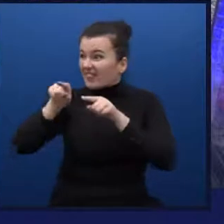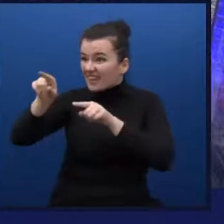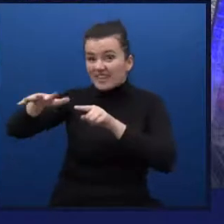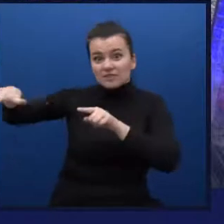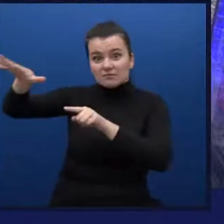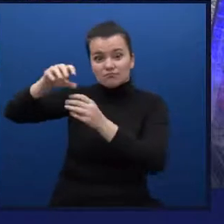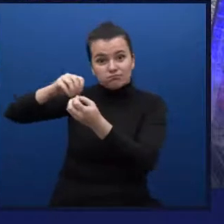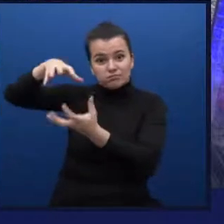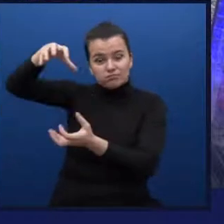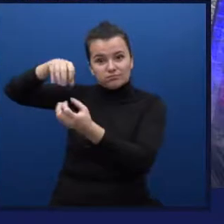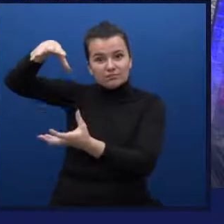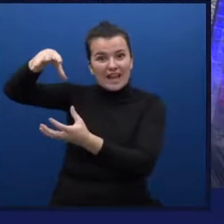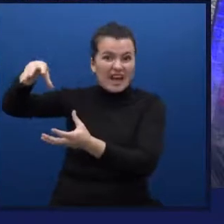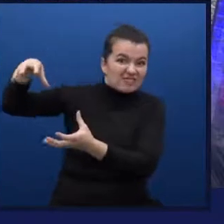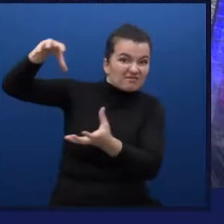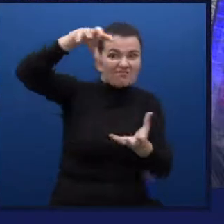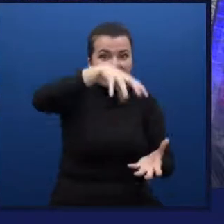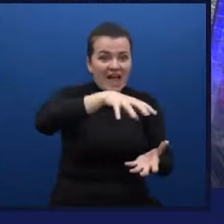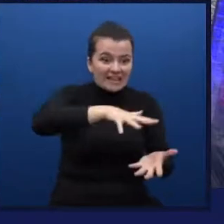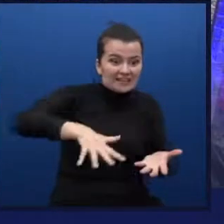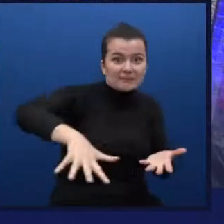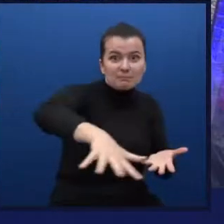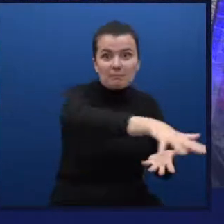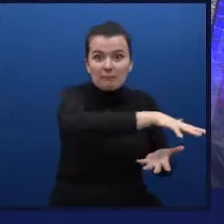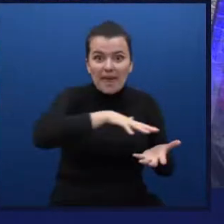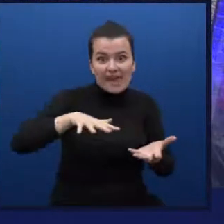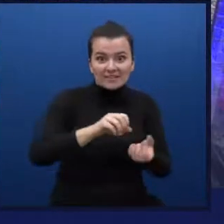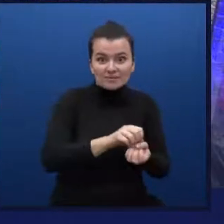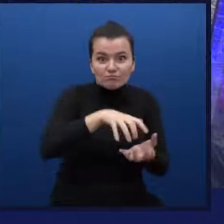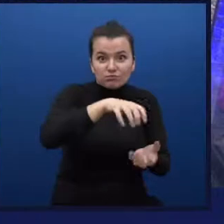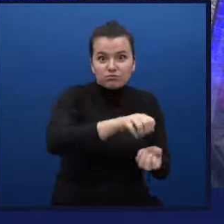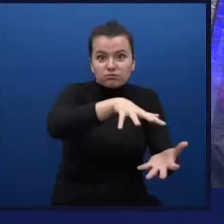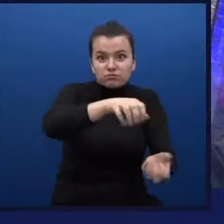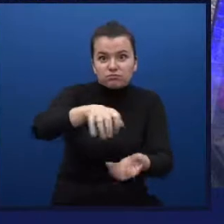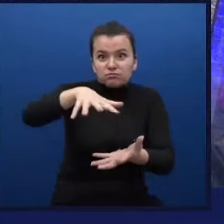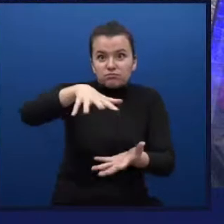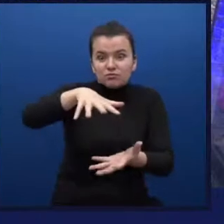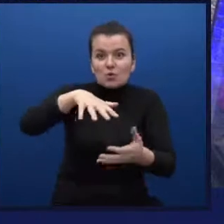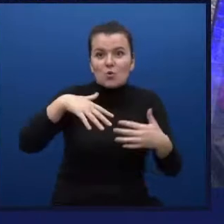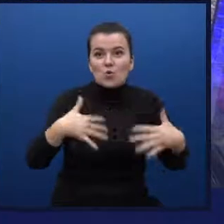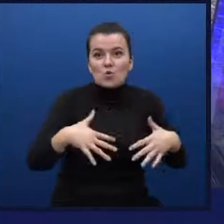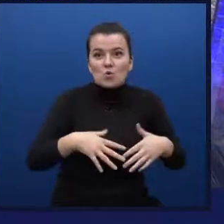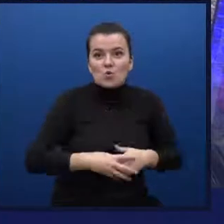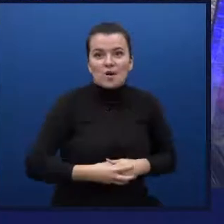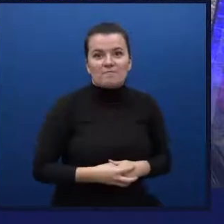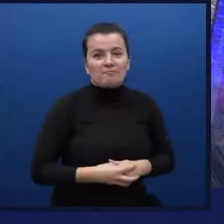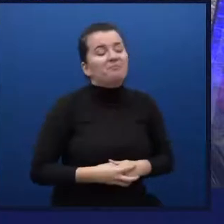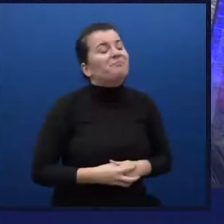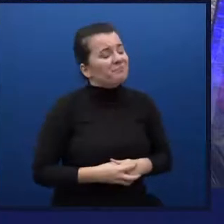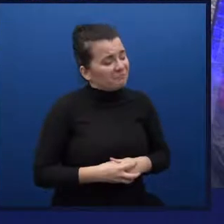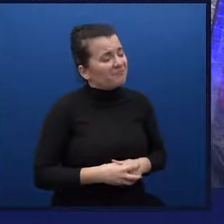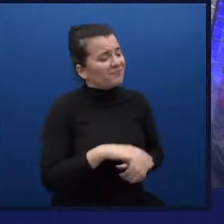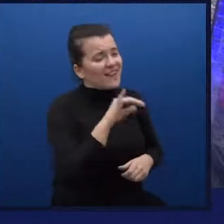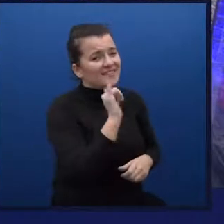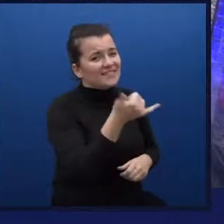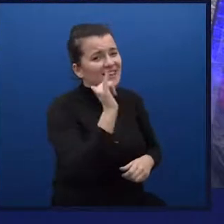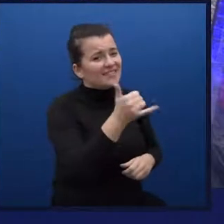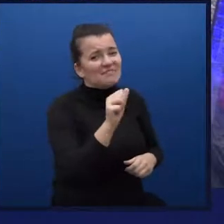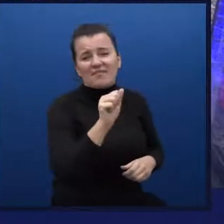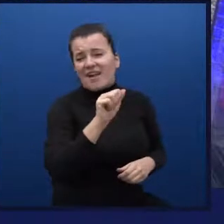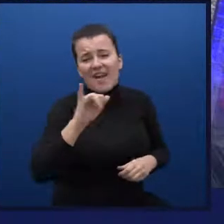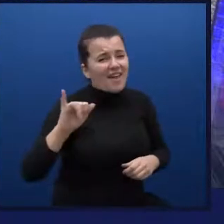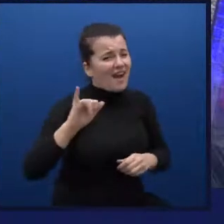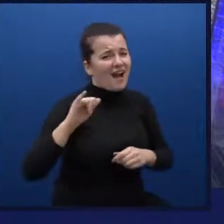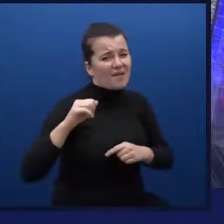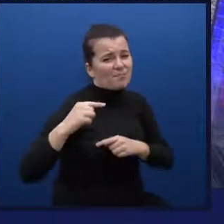cool. Huh. Yeah, definitely. All the techniques and all of the AI and all the procedural generation is,